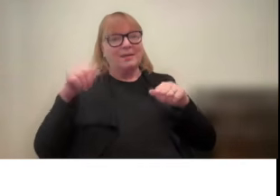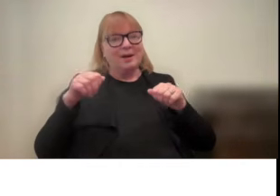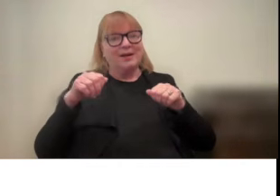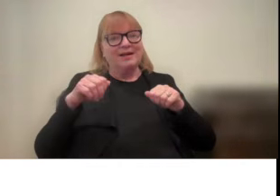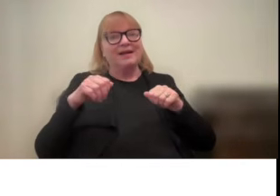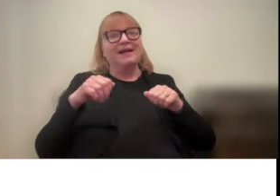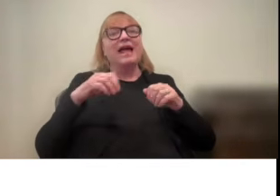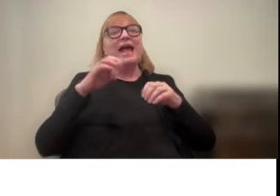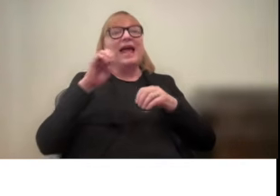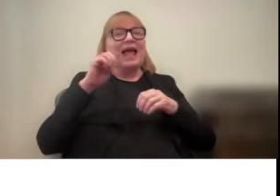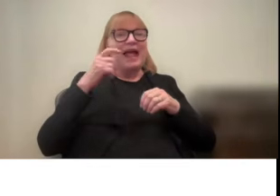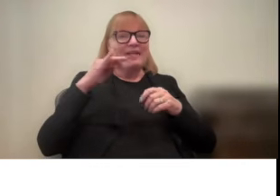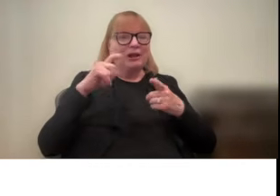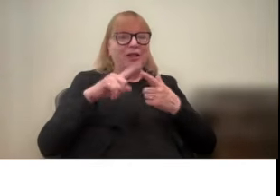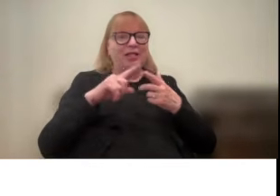desirable, ethical, and just.